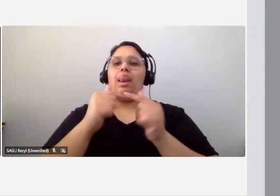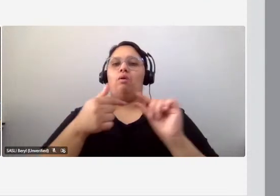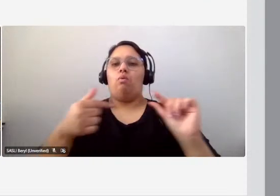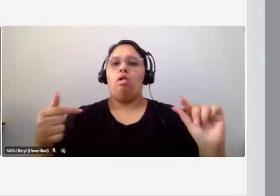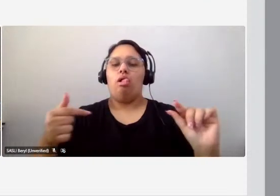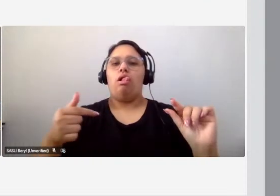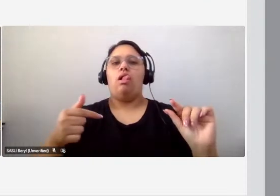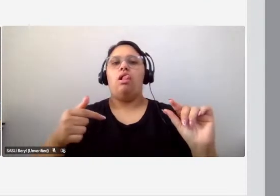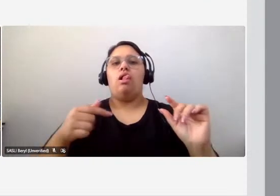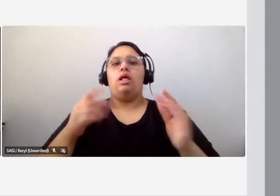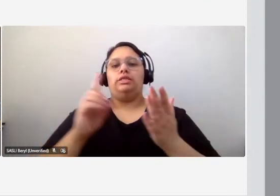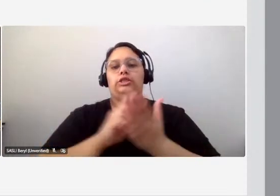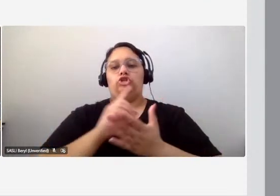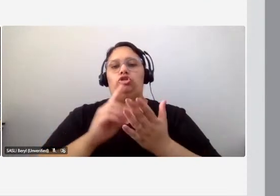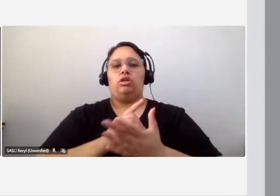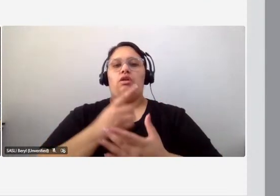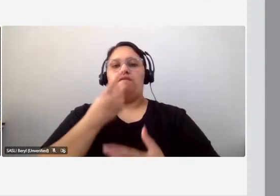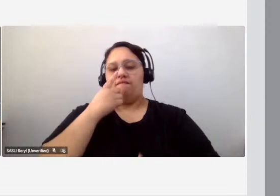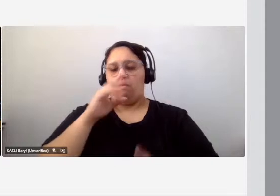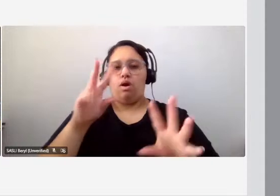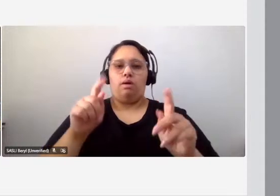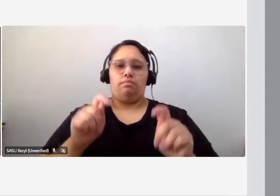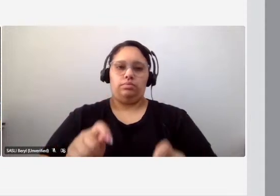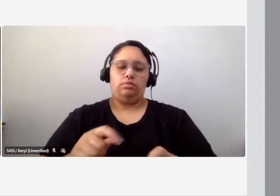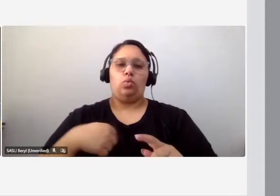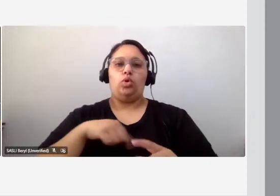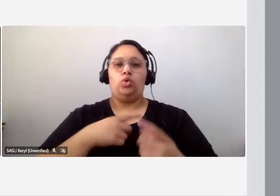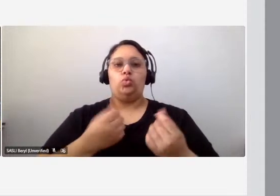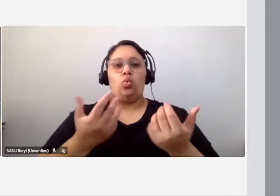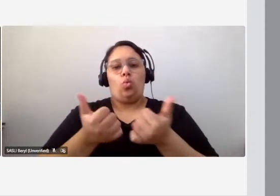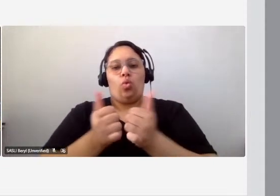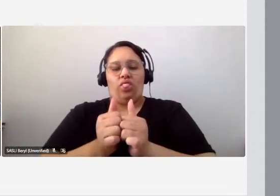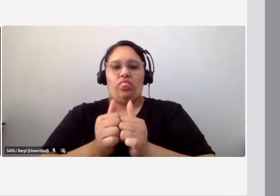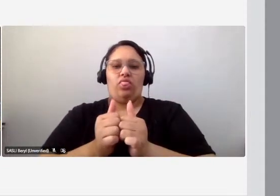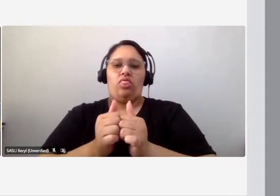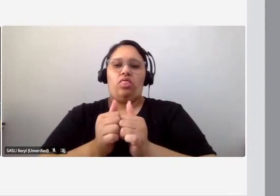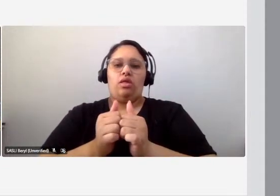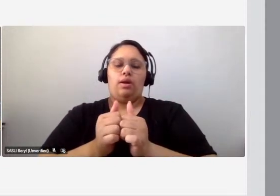GAPs, and that we are doing together with